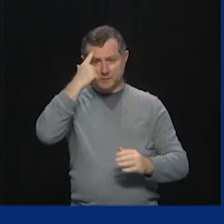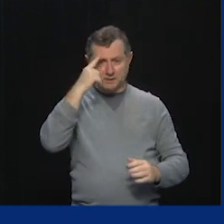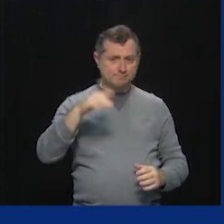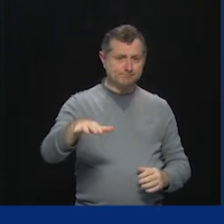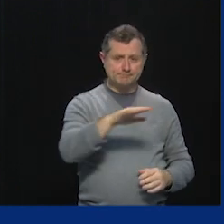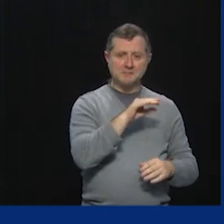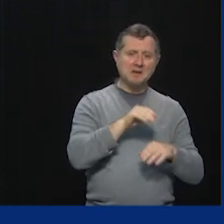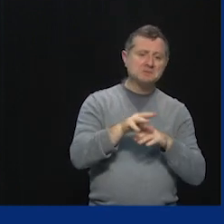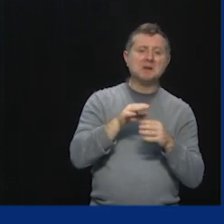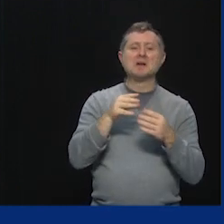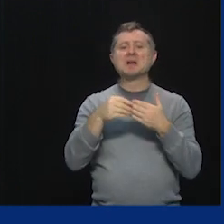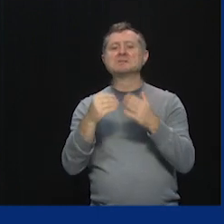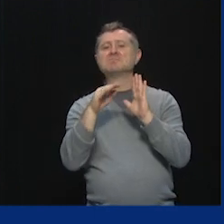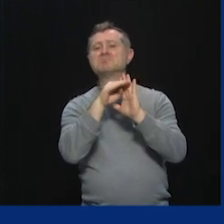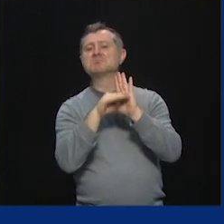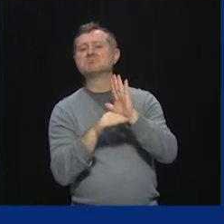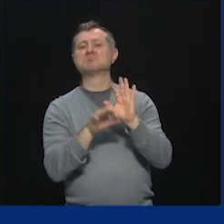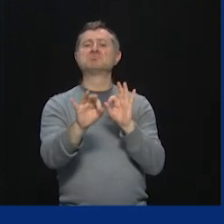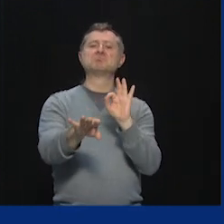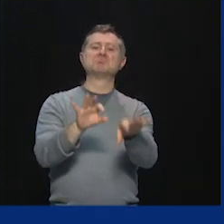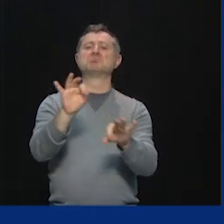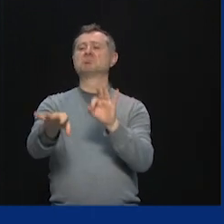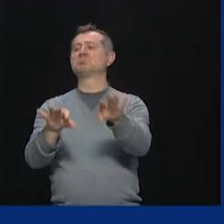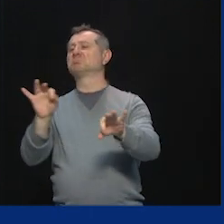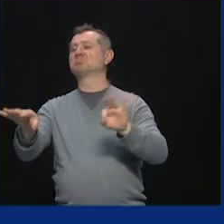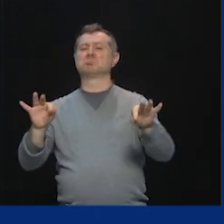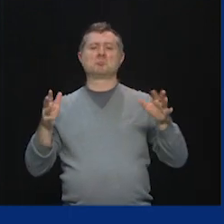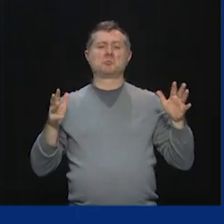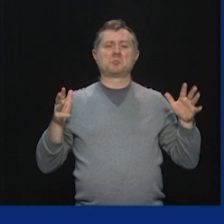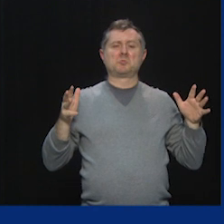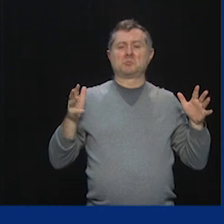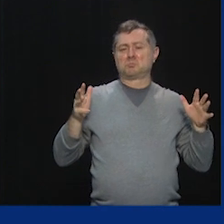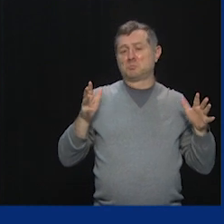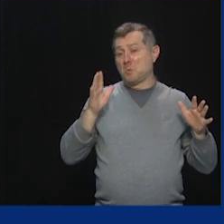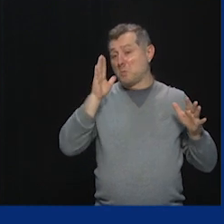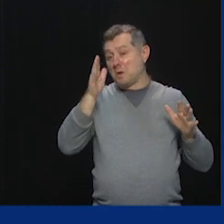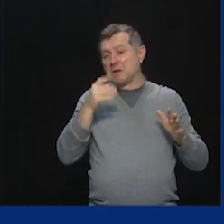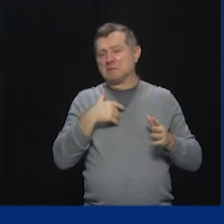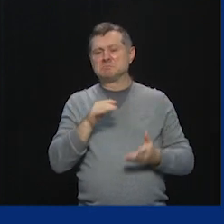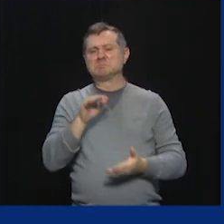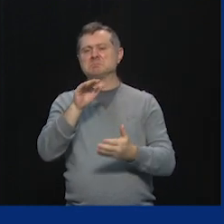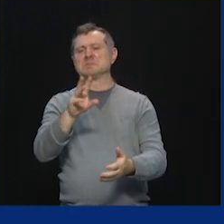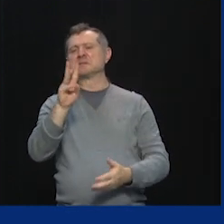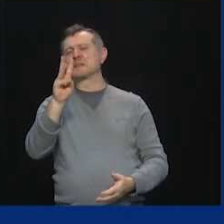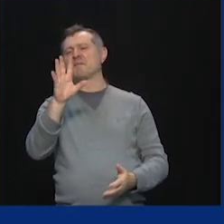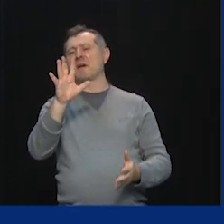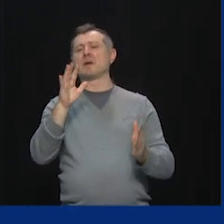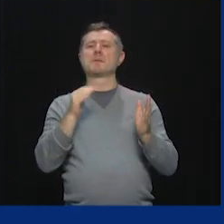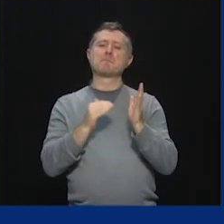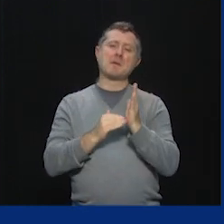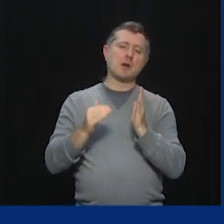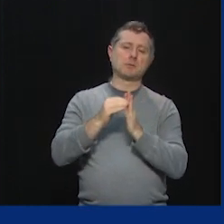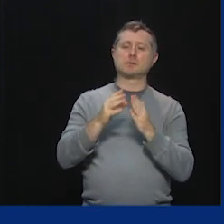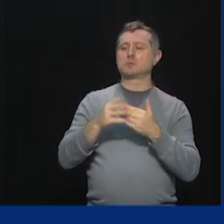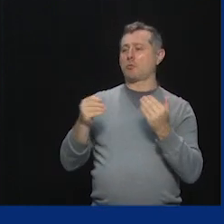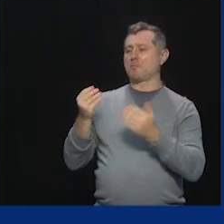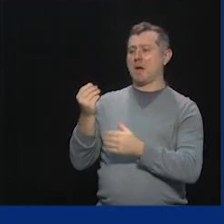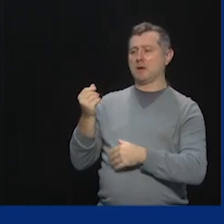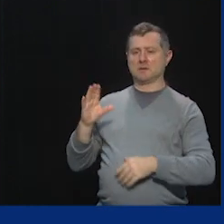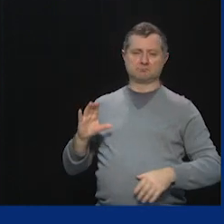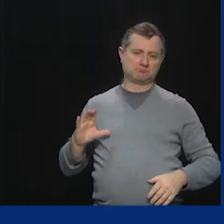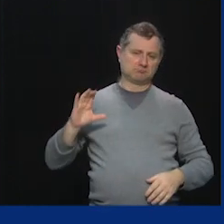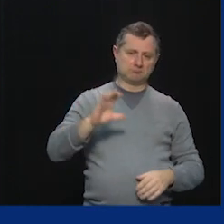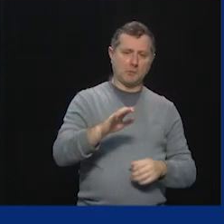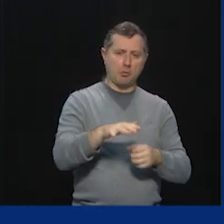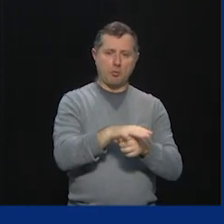the state. So we're going to give $65 million to local health departments to help support their efforts, as well as work with our providers and our